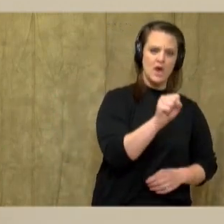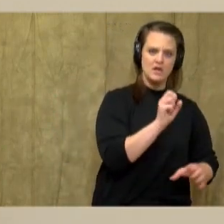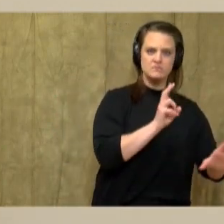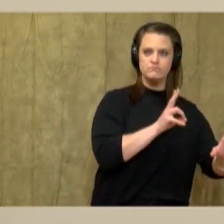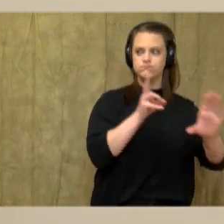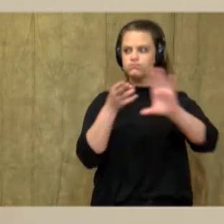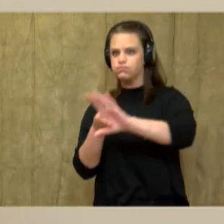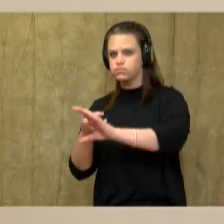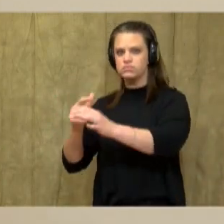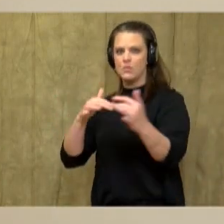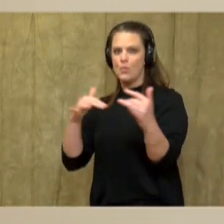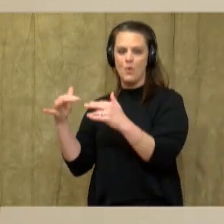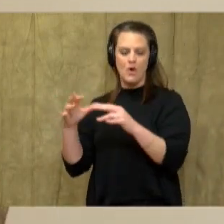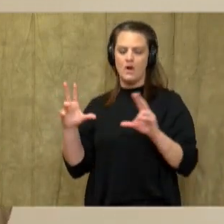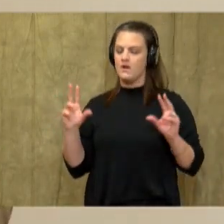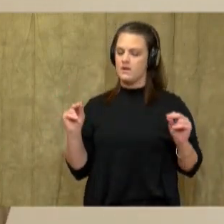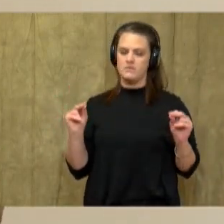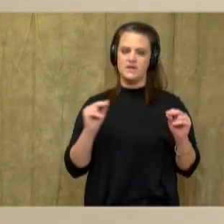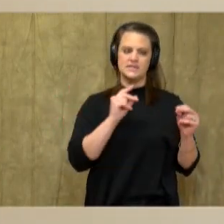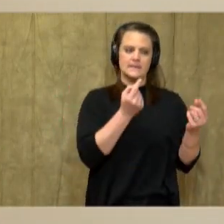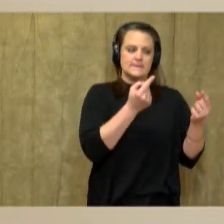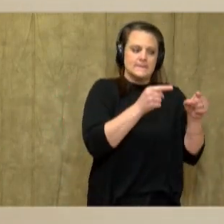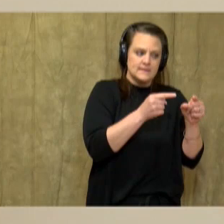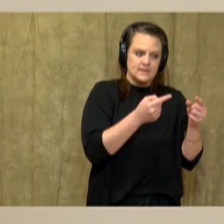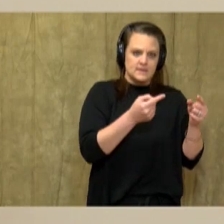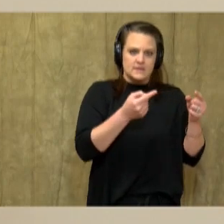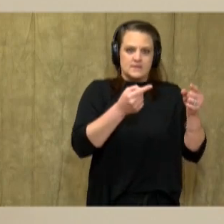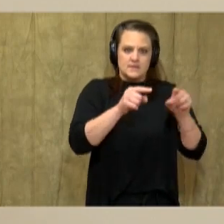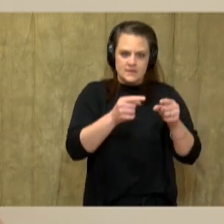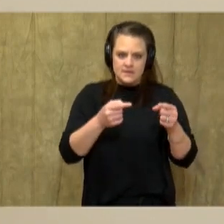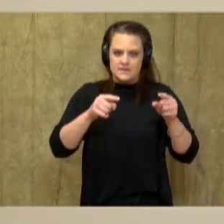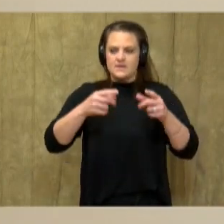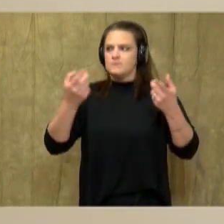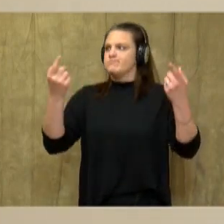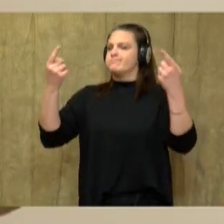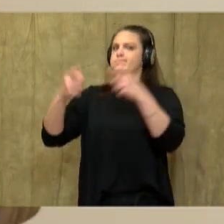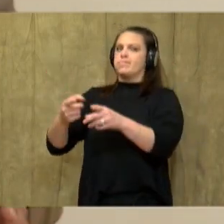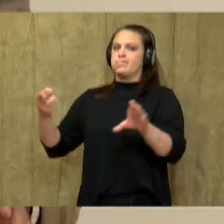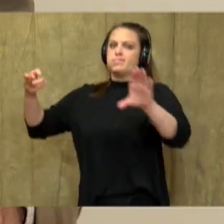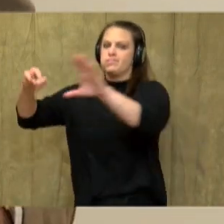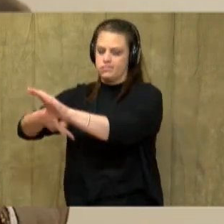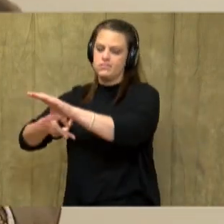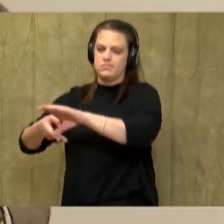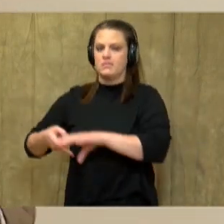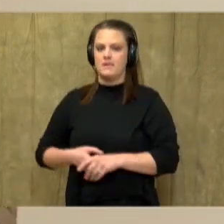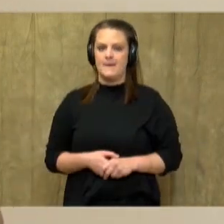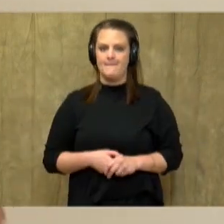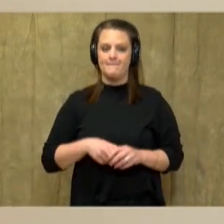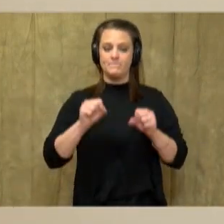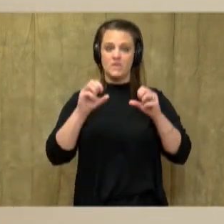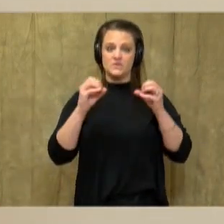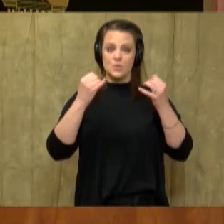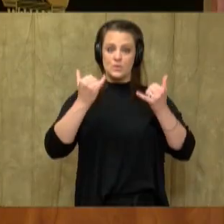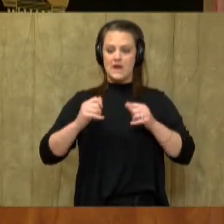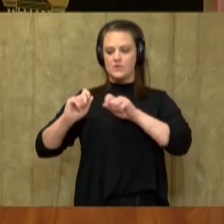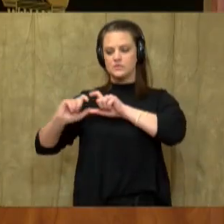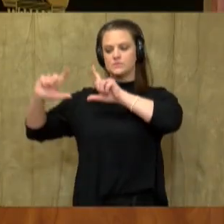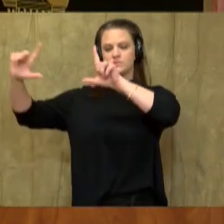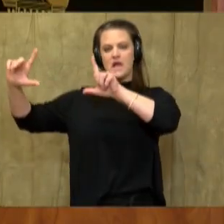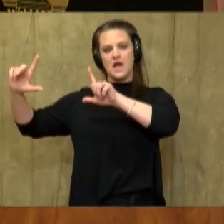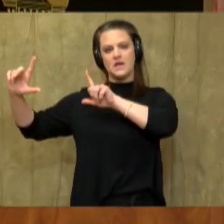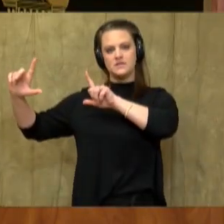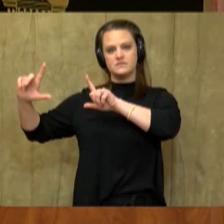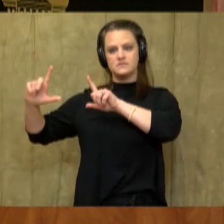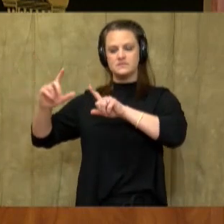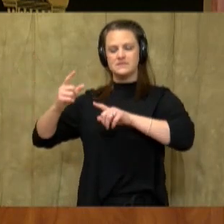gradual series of steps that'll get us there. Okay, so looking at this slide, it'll kind of help us see where in the world we are and